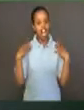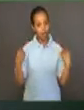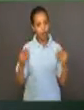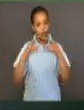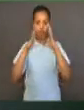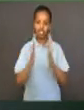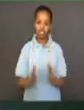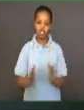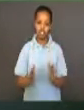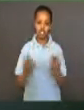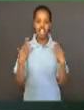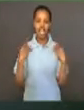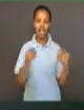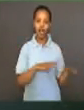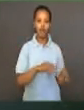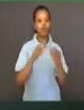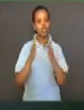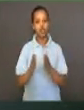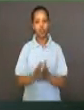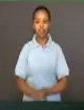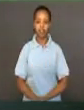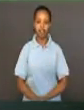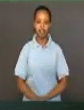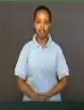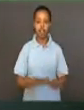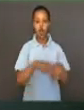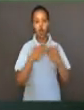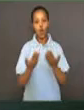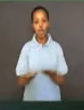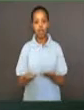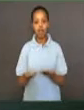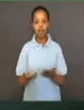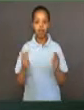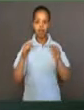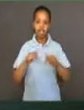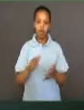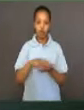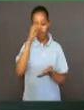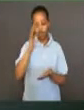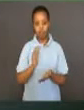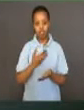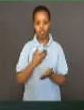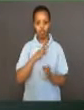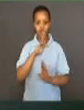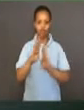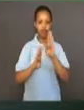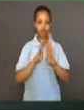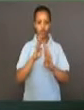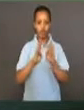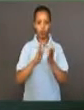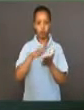Hello, teacher. Hello, students. Welcome to today's biology